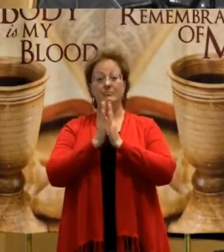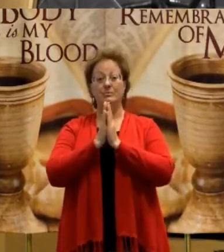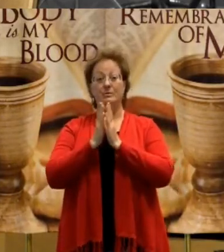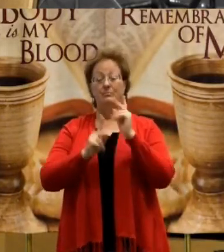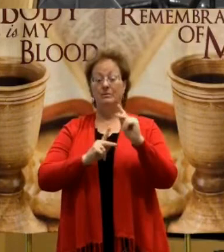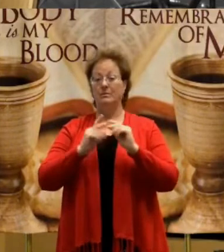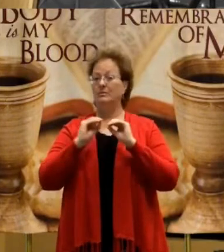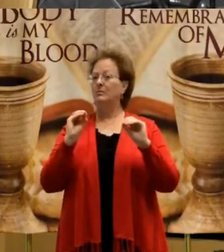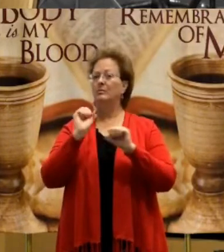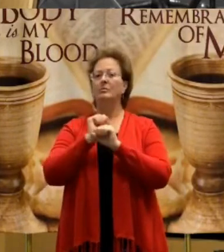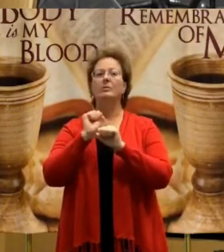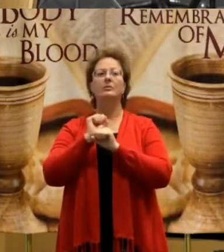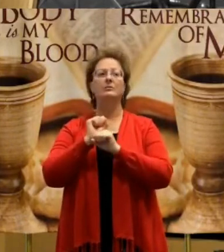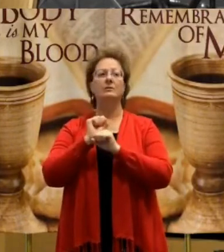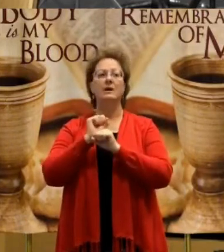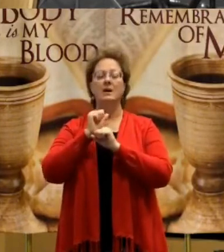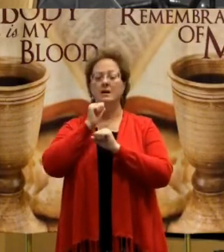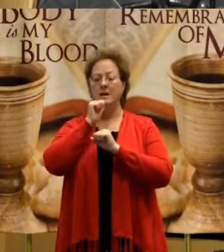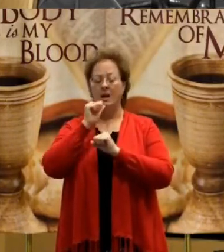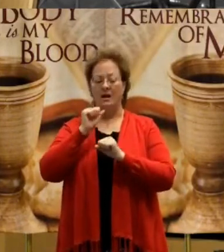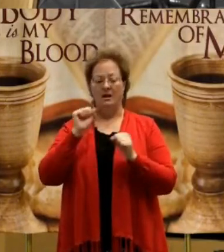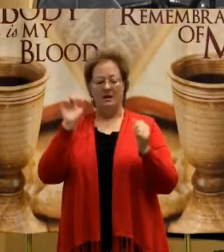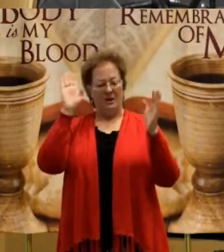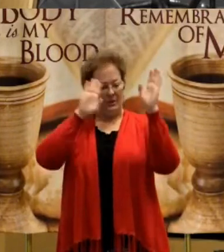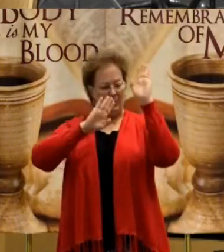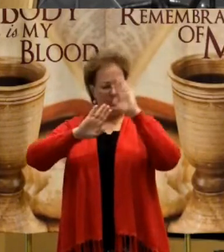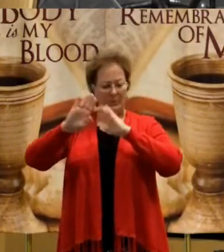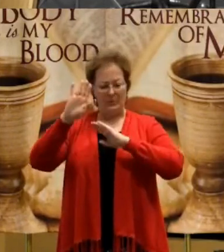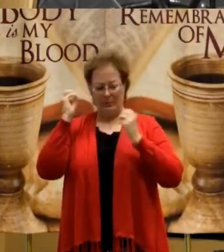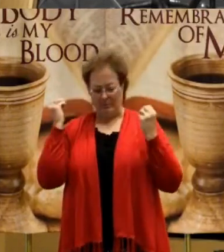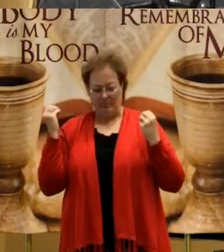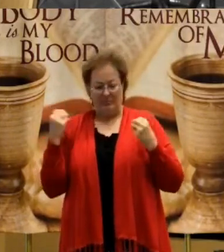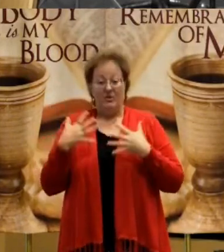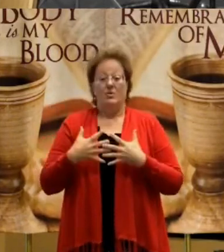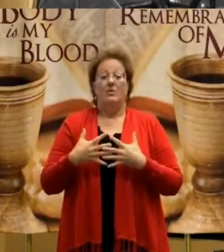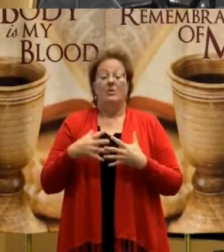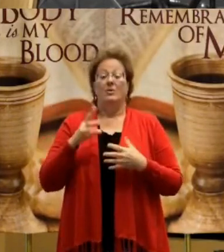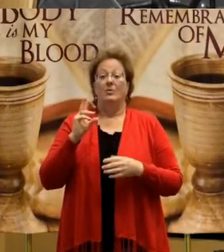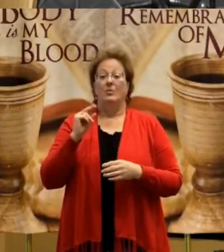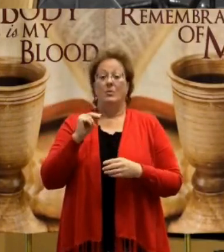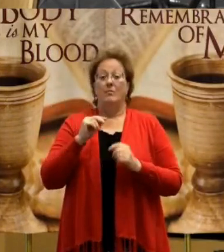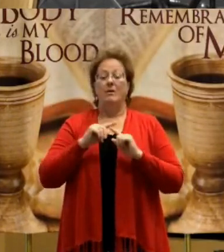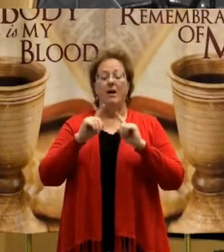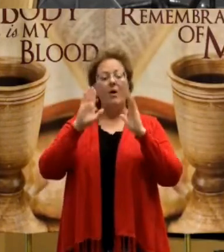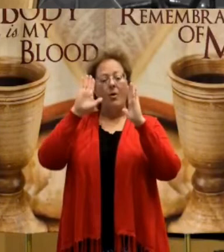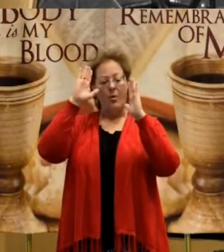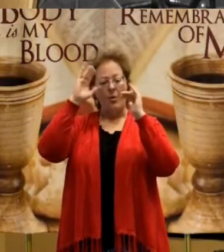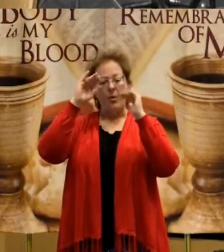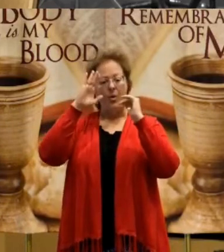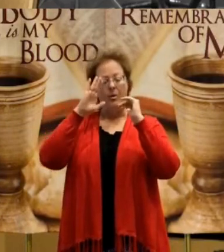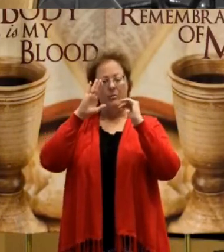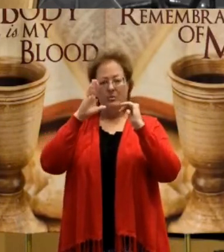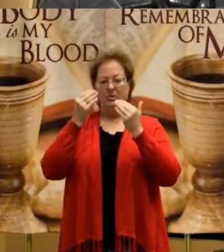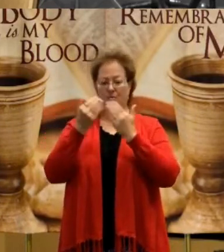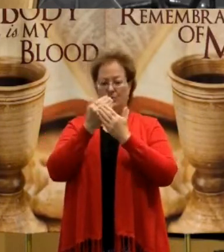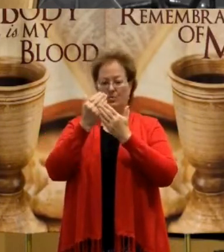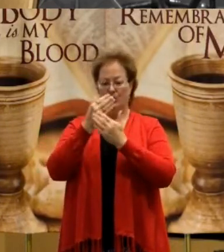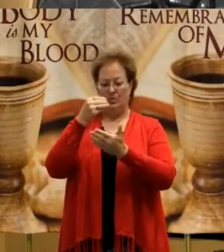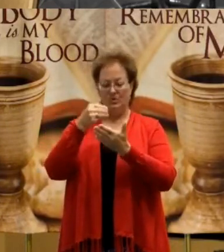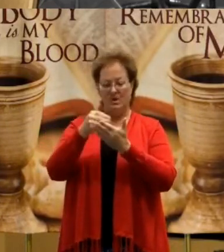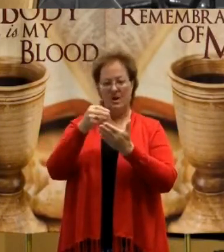unemployed. Let them not be paralyzed or agitated by fear, but give them hope of employment and promise of